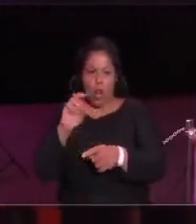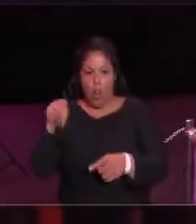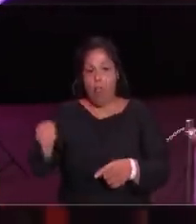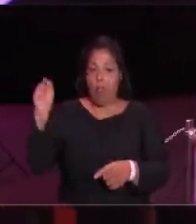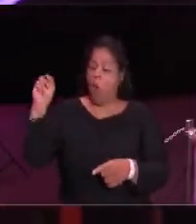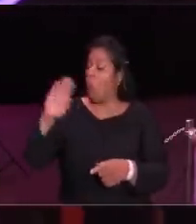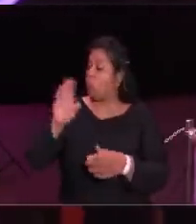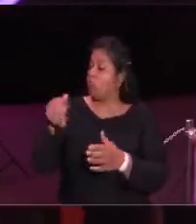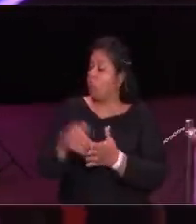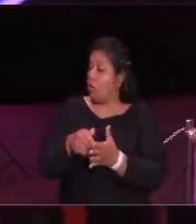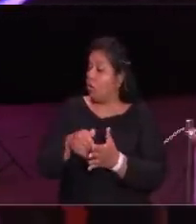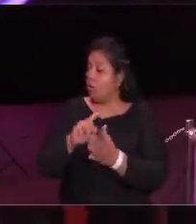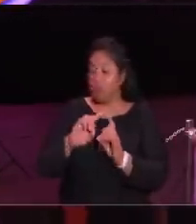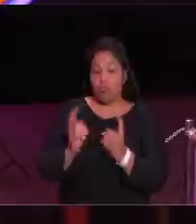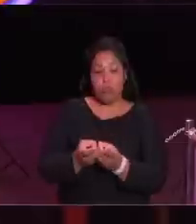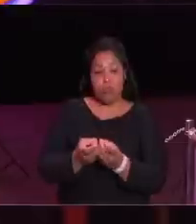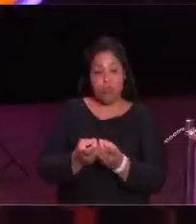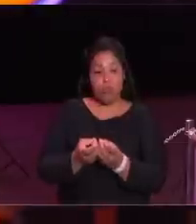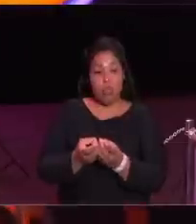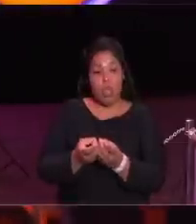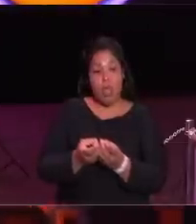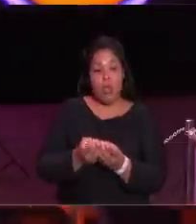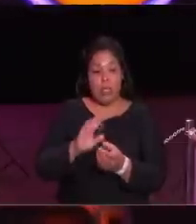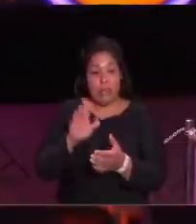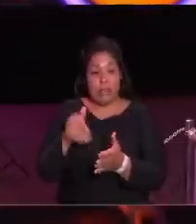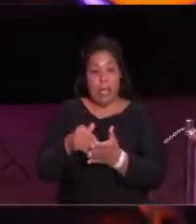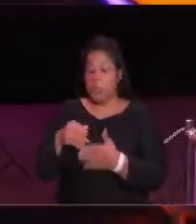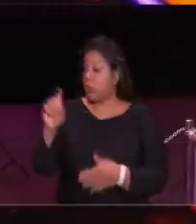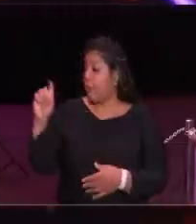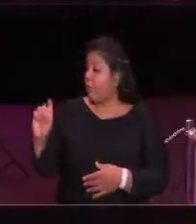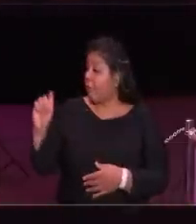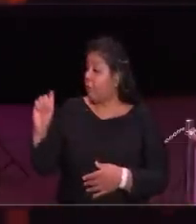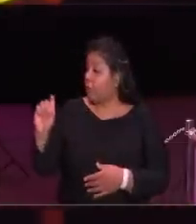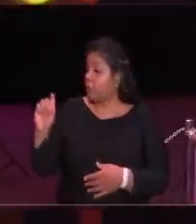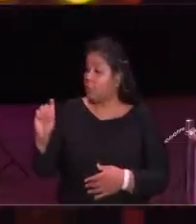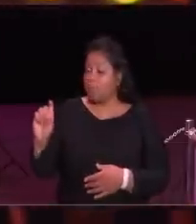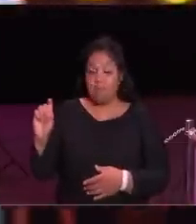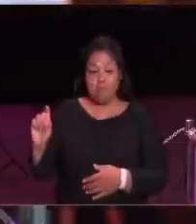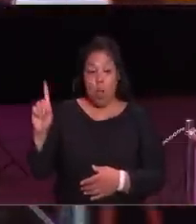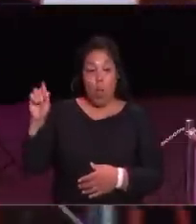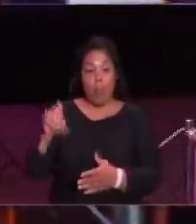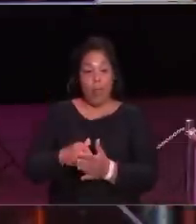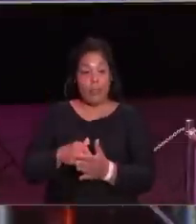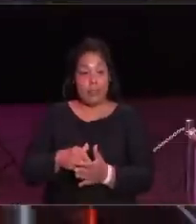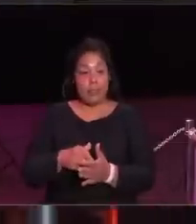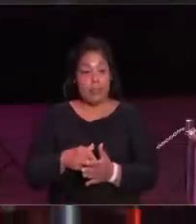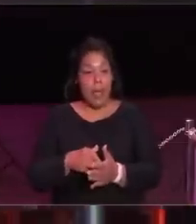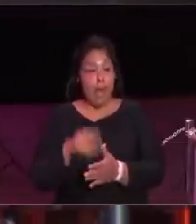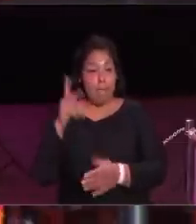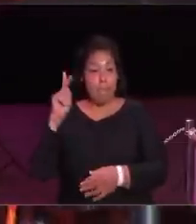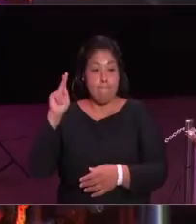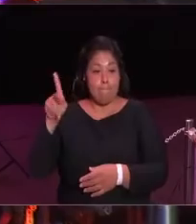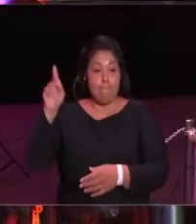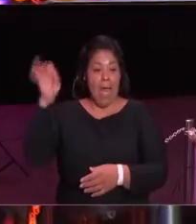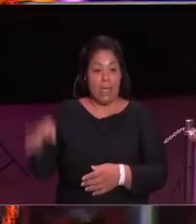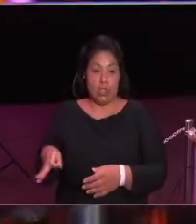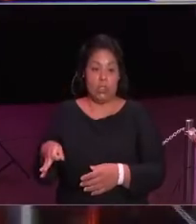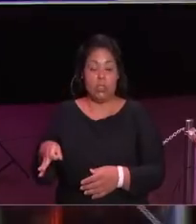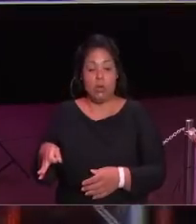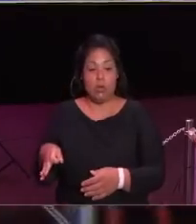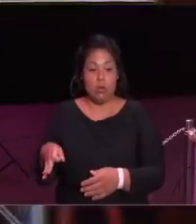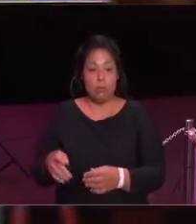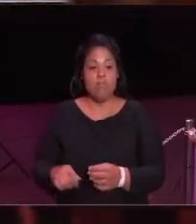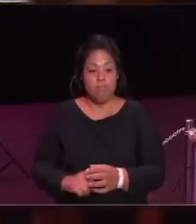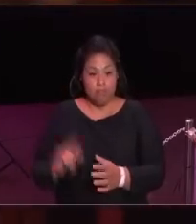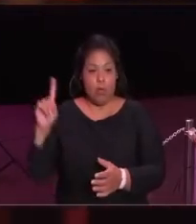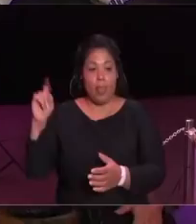$1,000. Central Phoenix, $1,000. Pastor Jimmy Morales, $1,000. We're